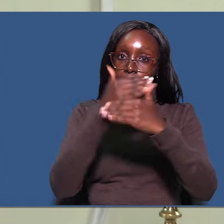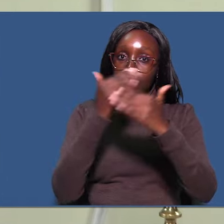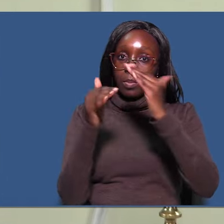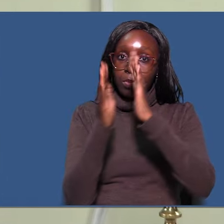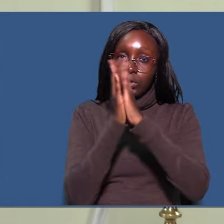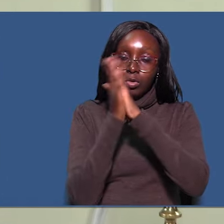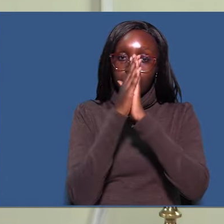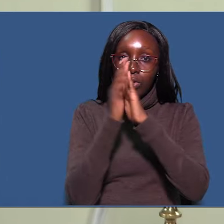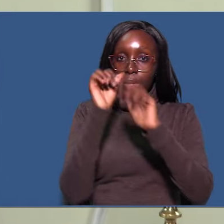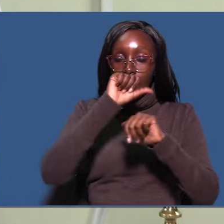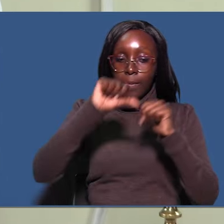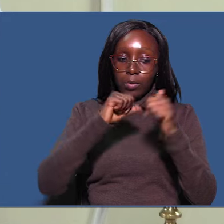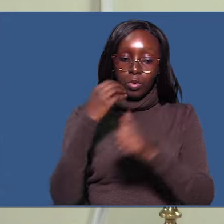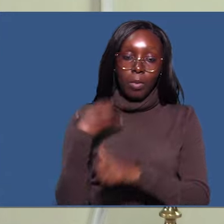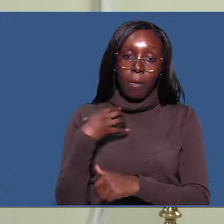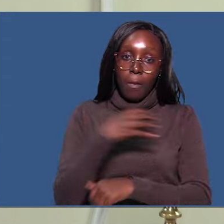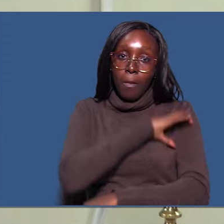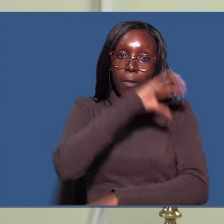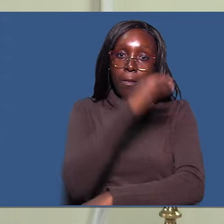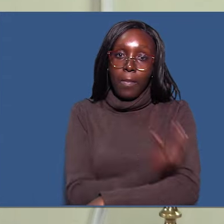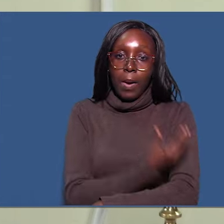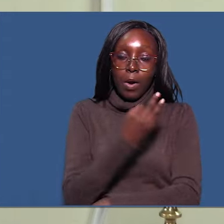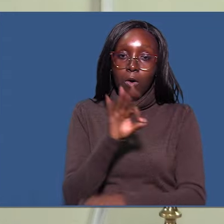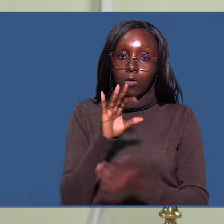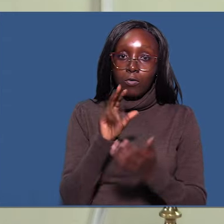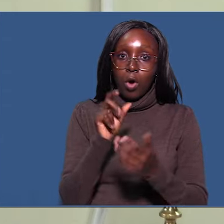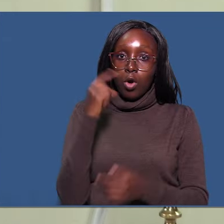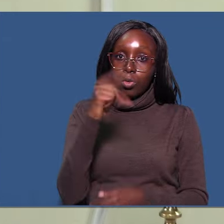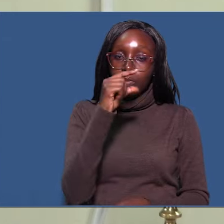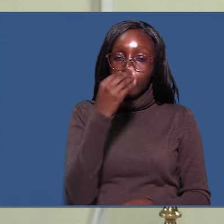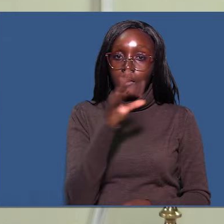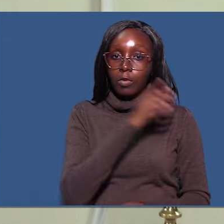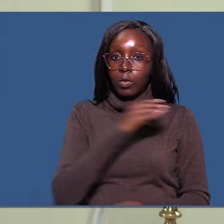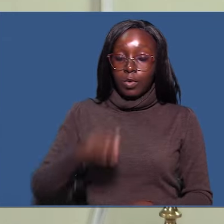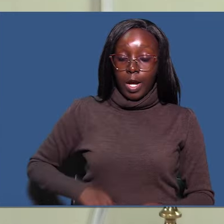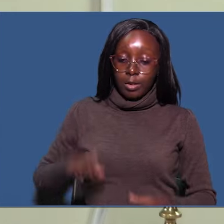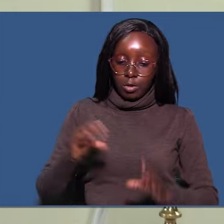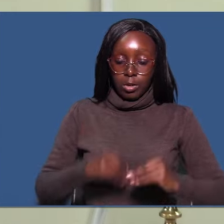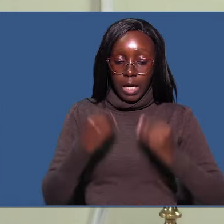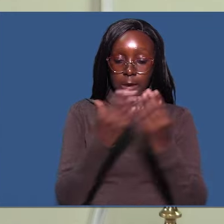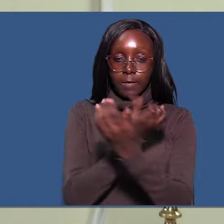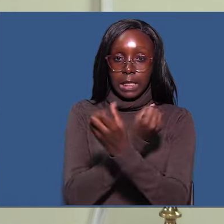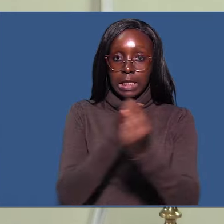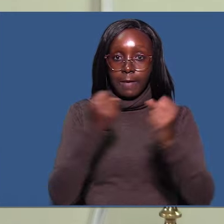the gospel of Christ in bringing salvation to all men.